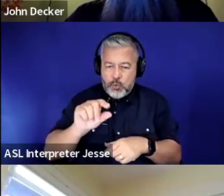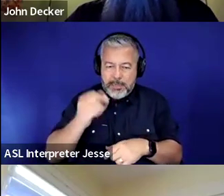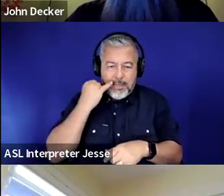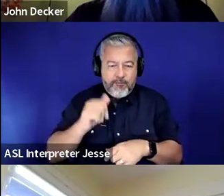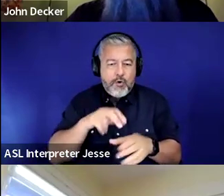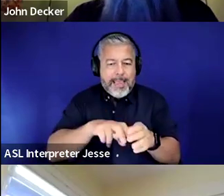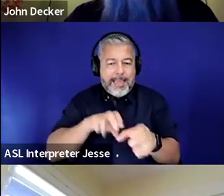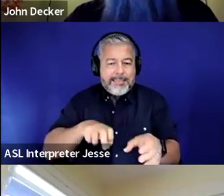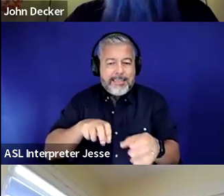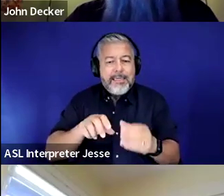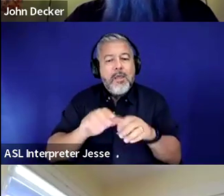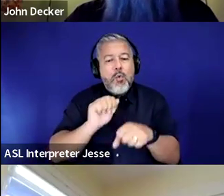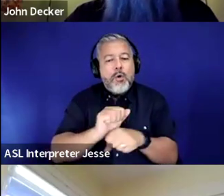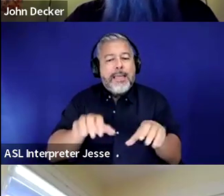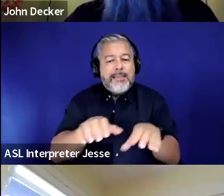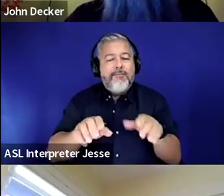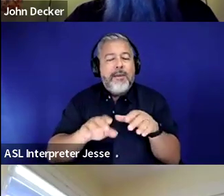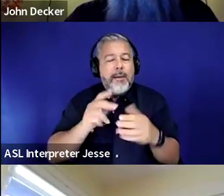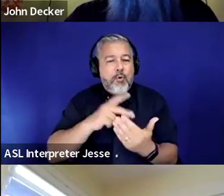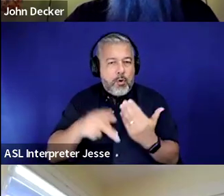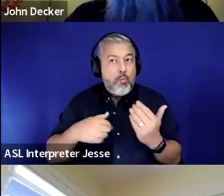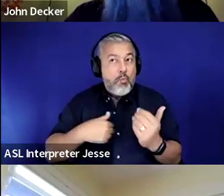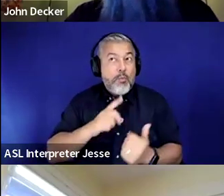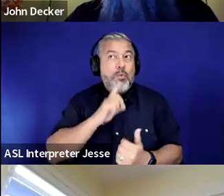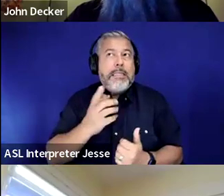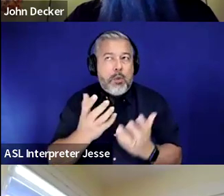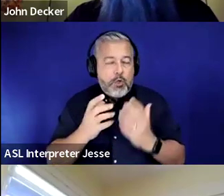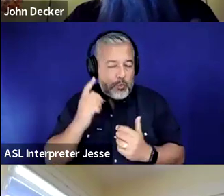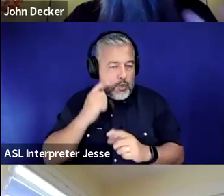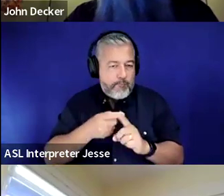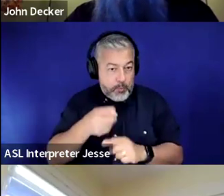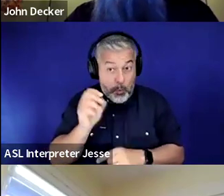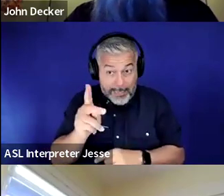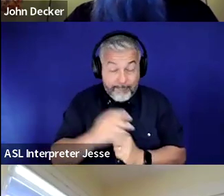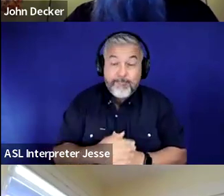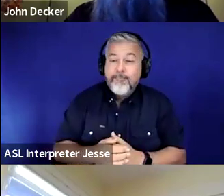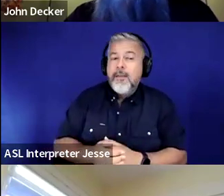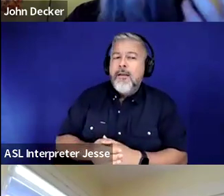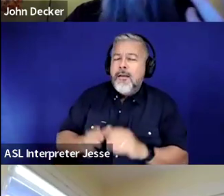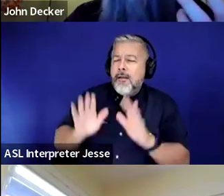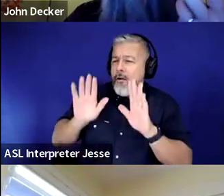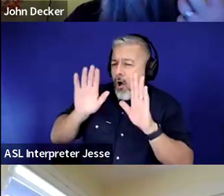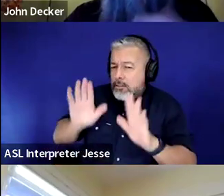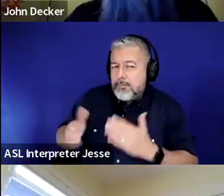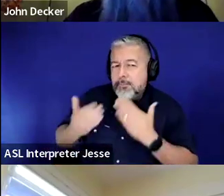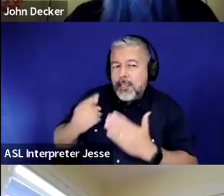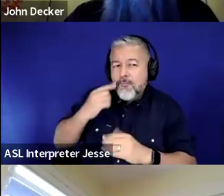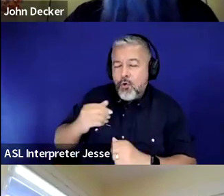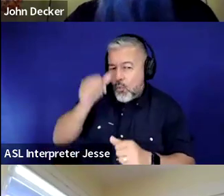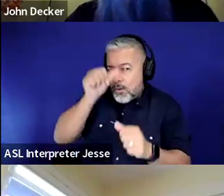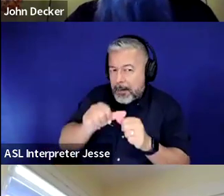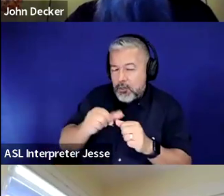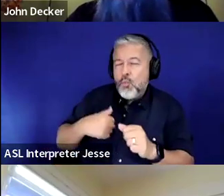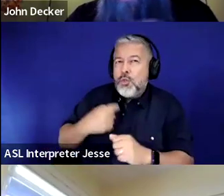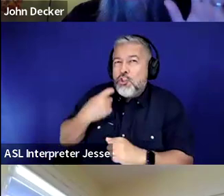Like we especially want to hear from you. Okay. Awesome. Thank you for a reminder about that. And I know that was an email that we just